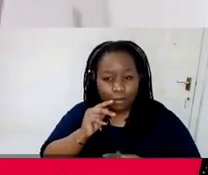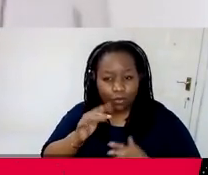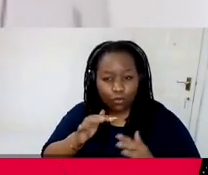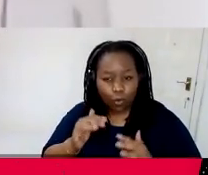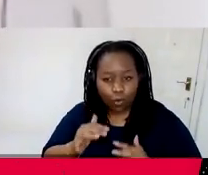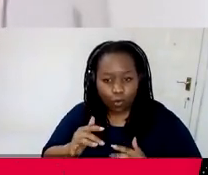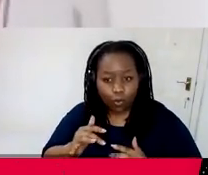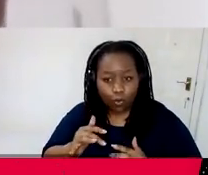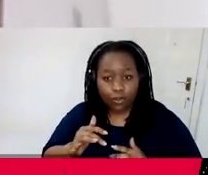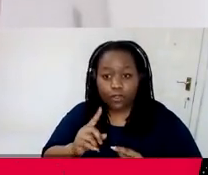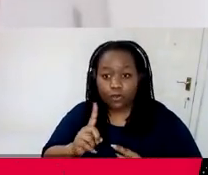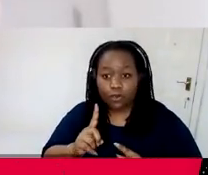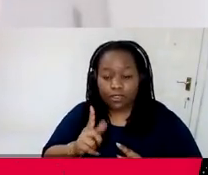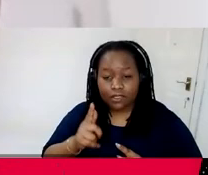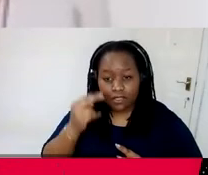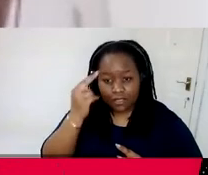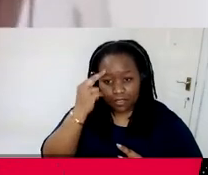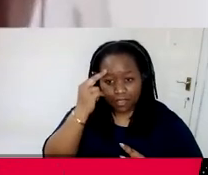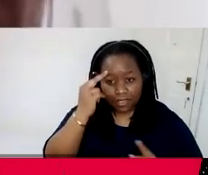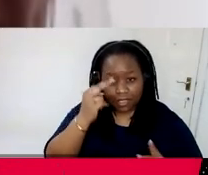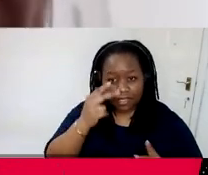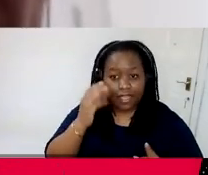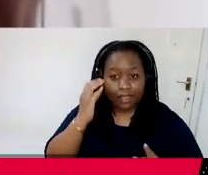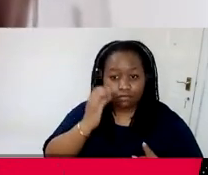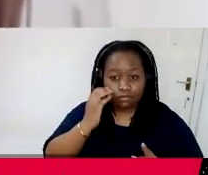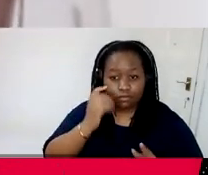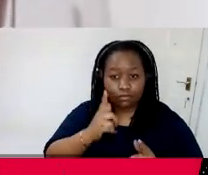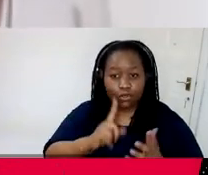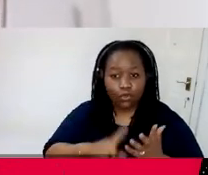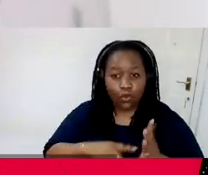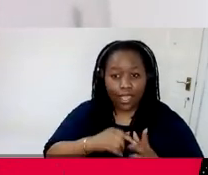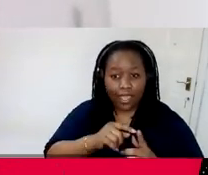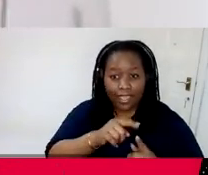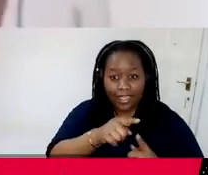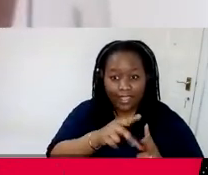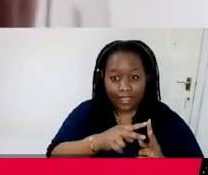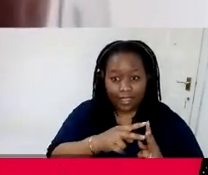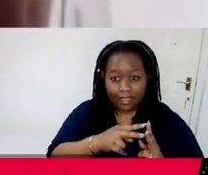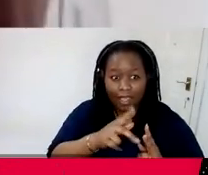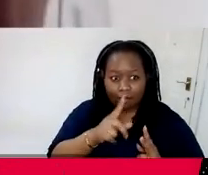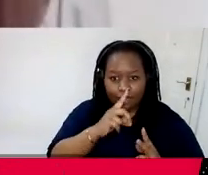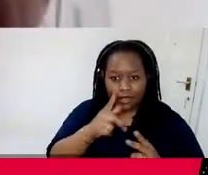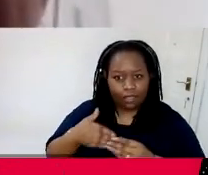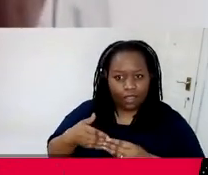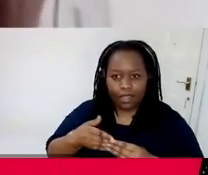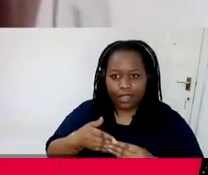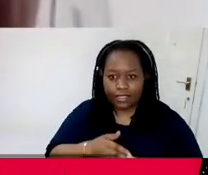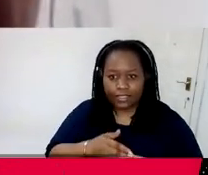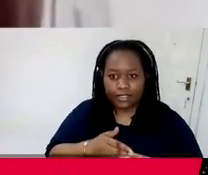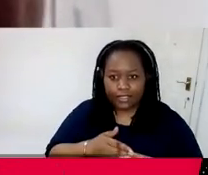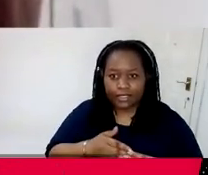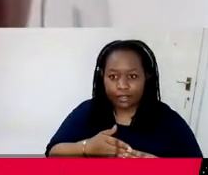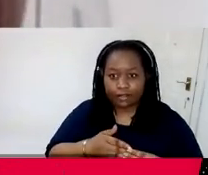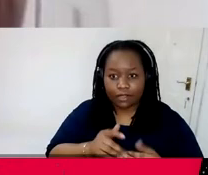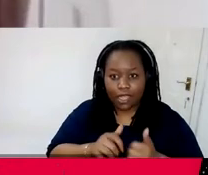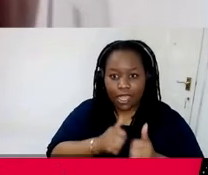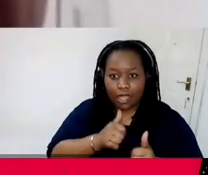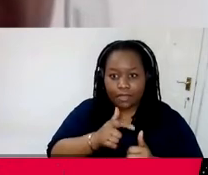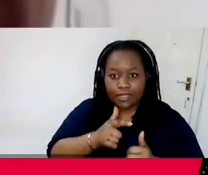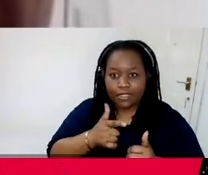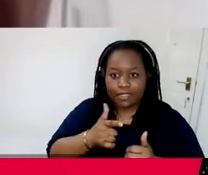they have also been the largest humanitarian and developmental aid